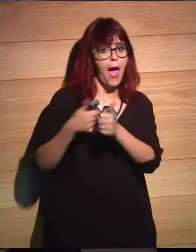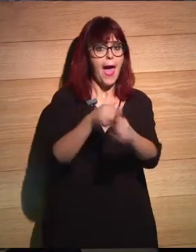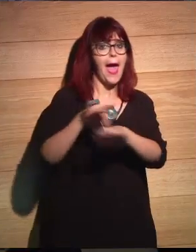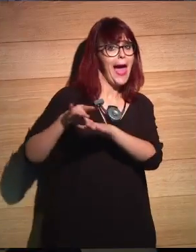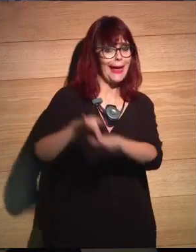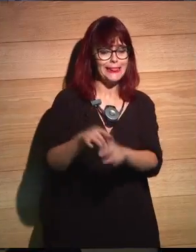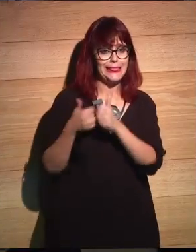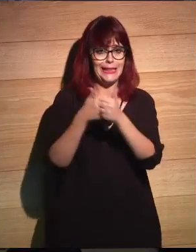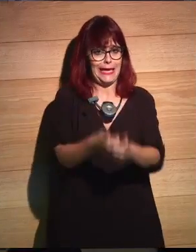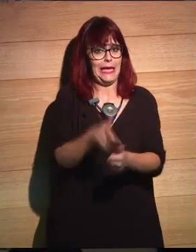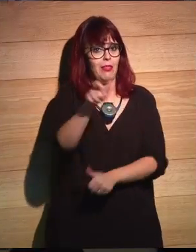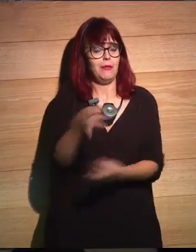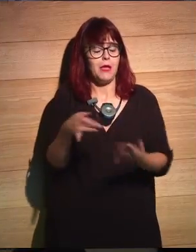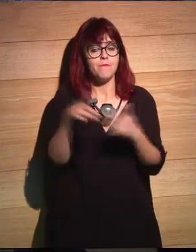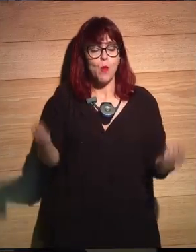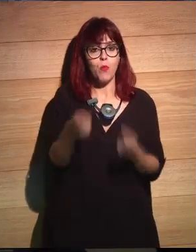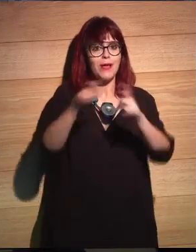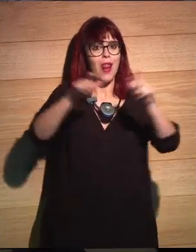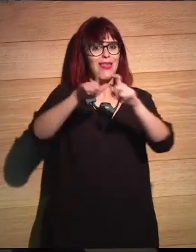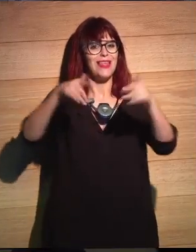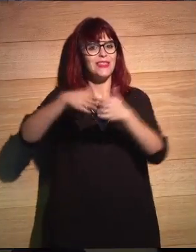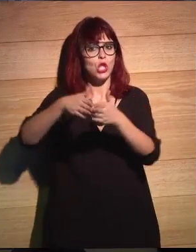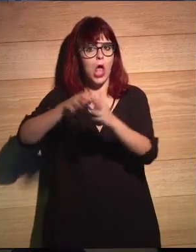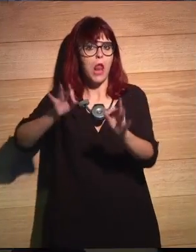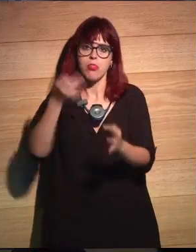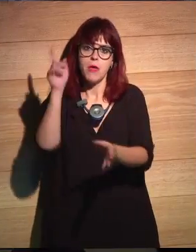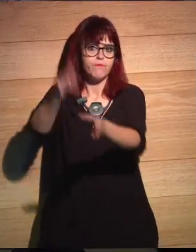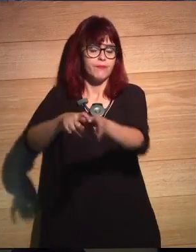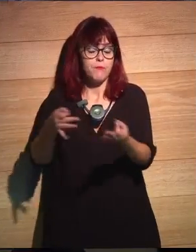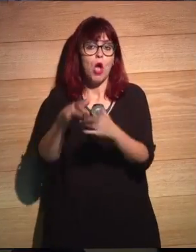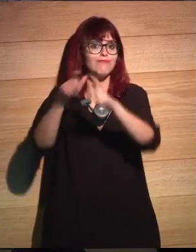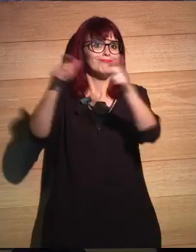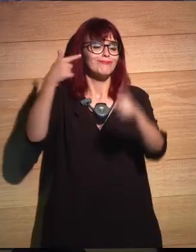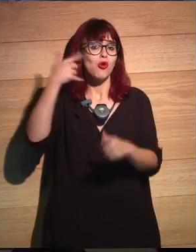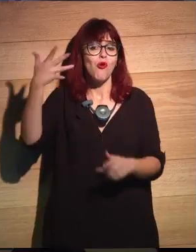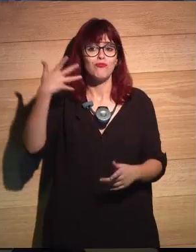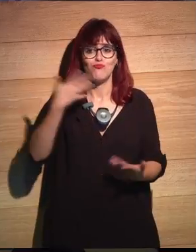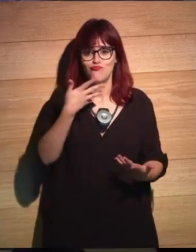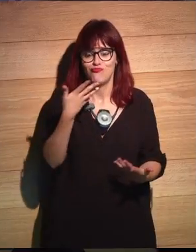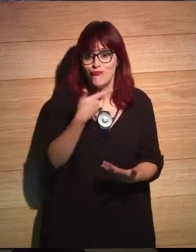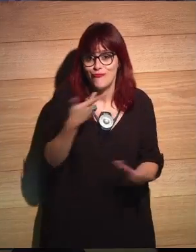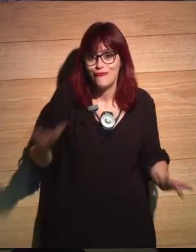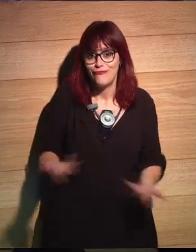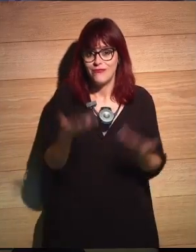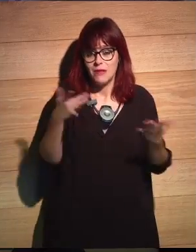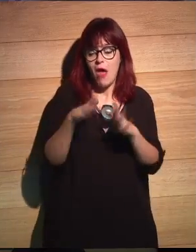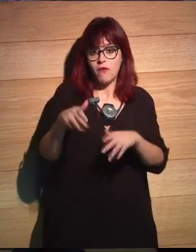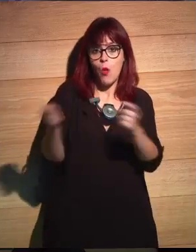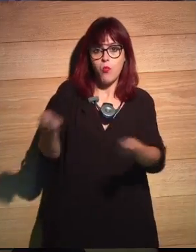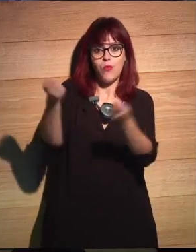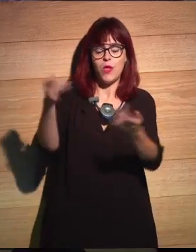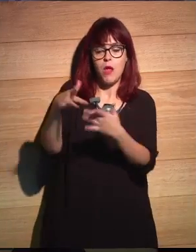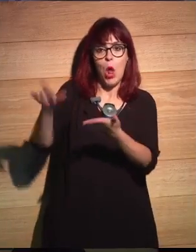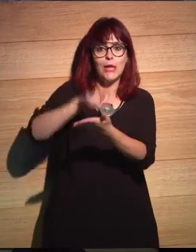similar framework, and that we needed to have an agent, that we had to publish with those publishers because those were the ones